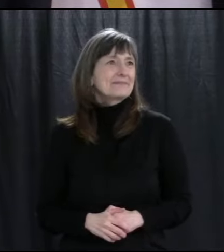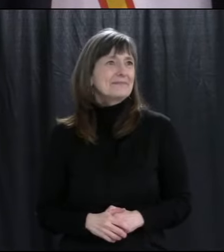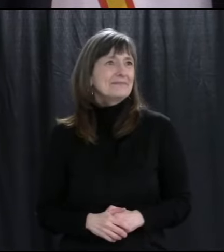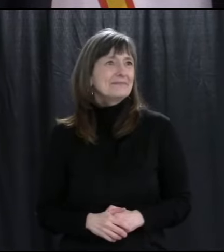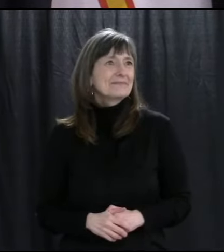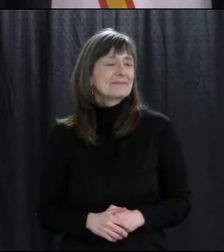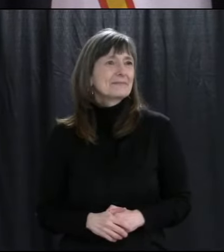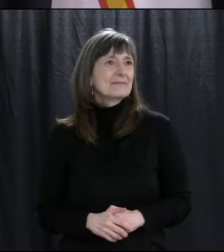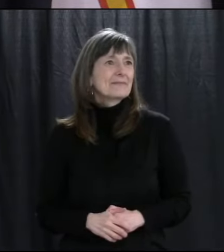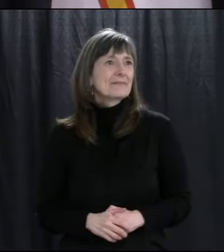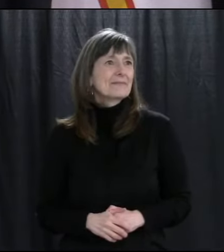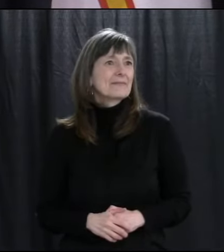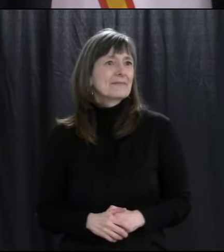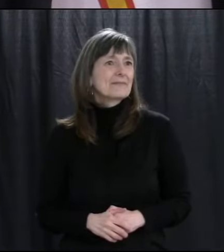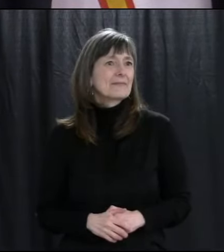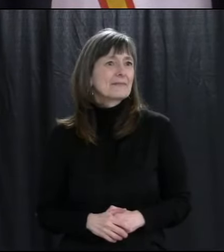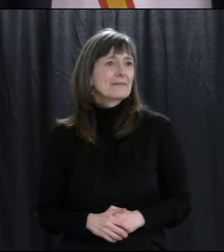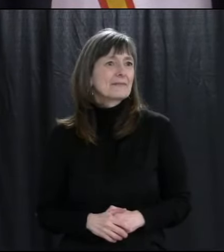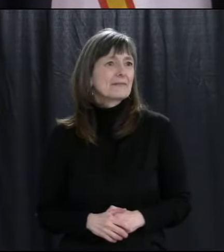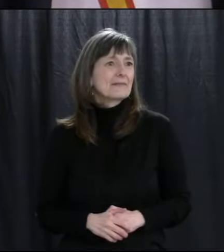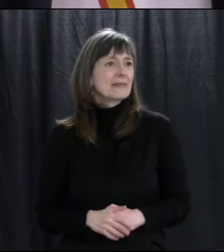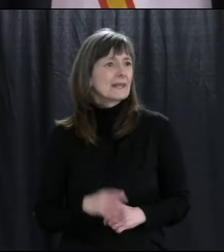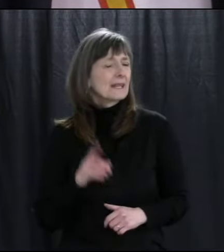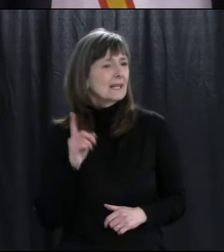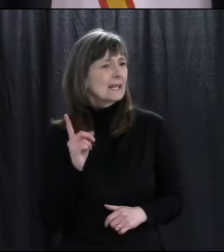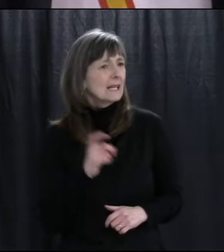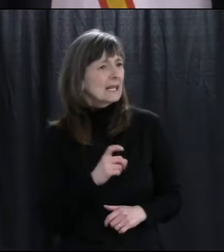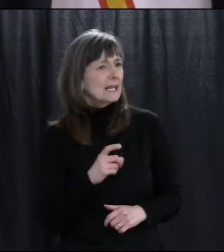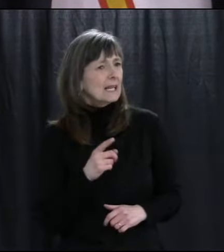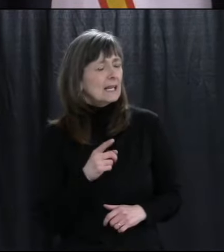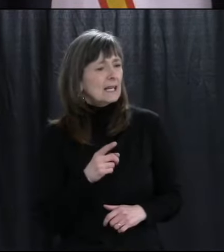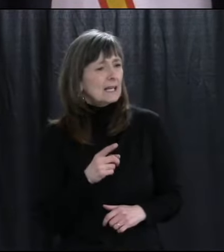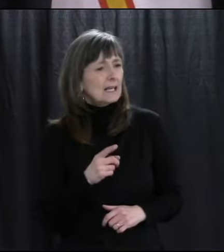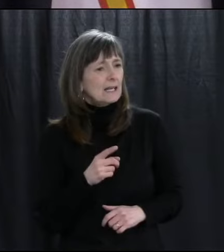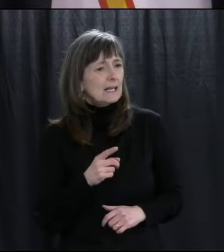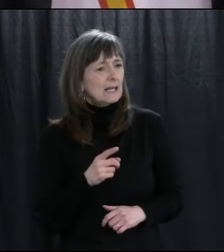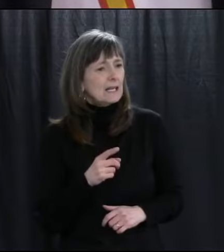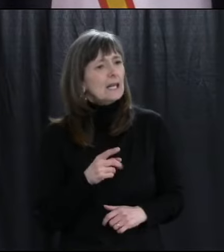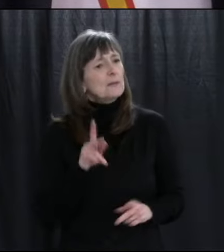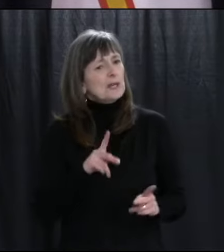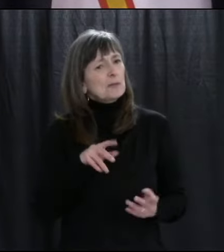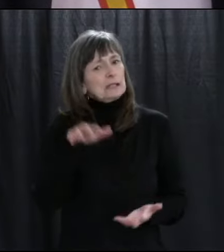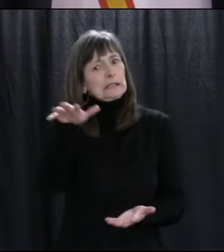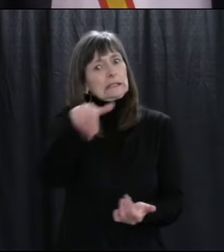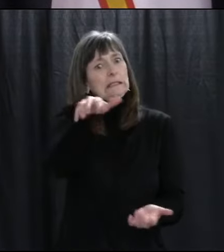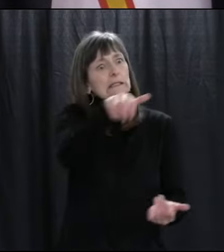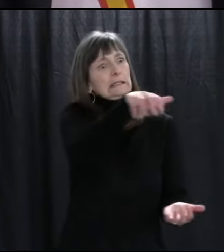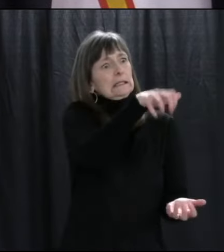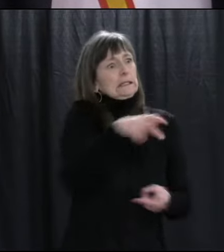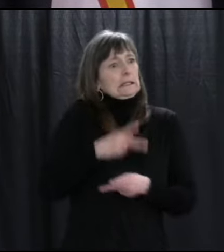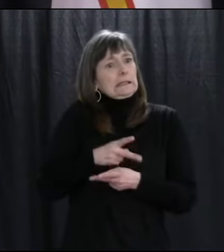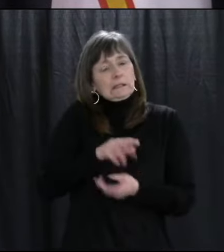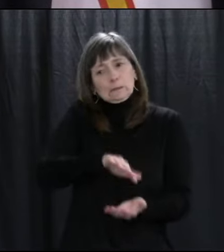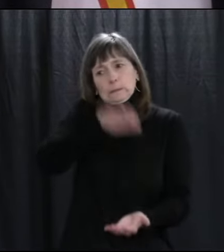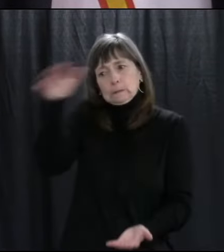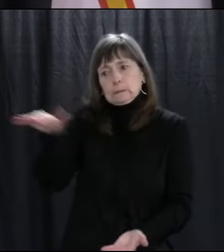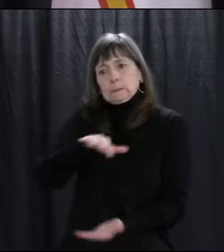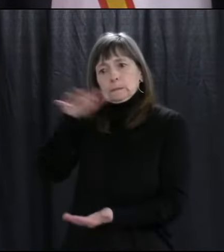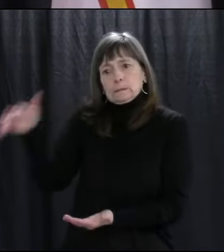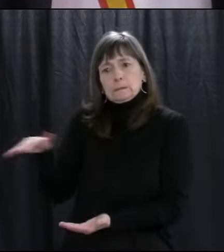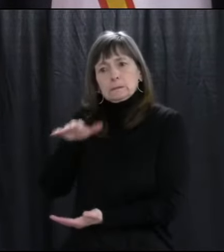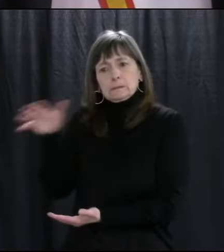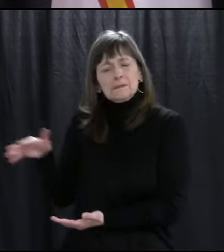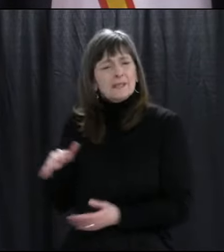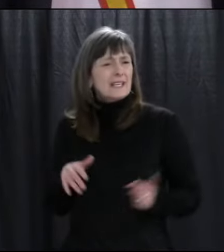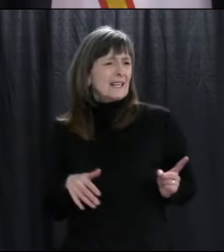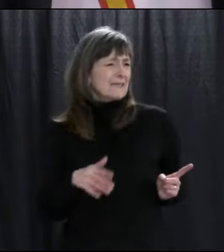Okay. So in terms of people hoarding, can you sort of go over again what people should actually